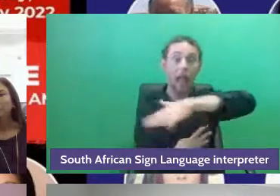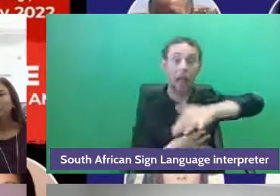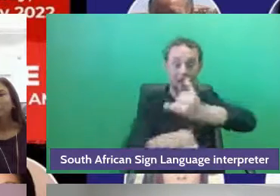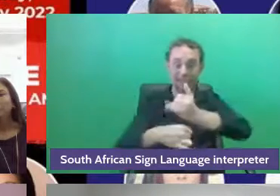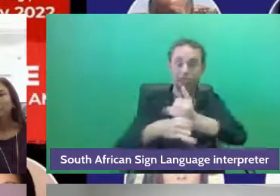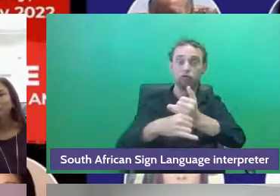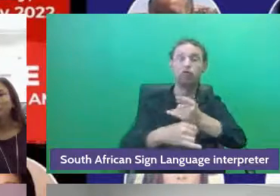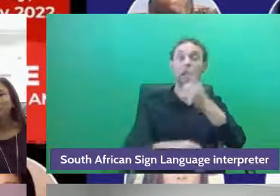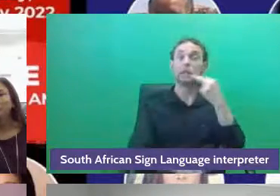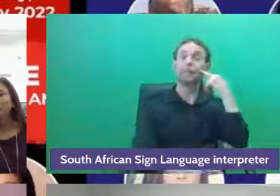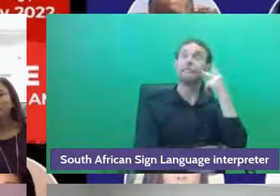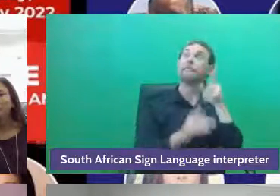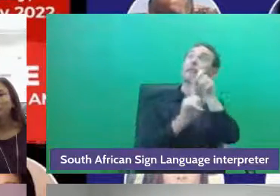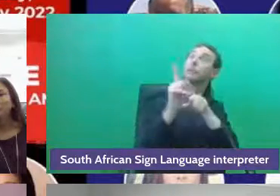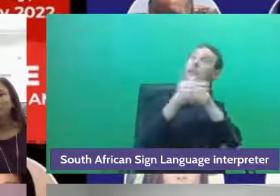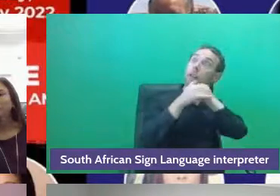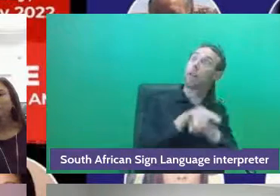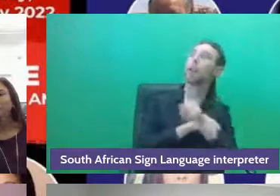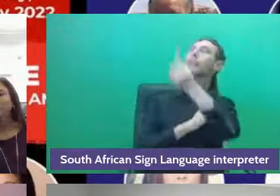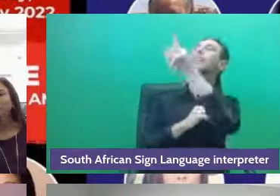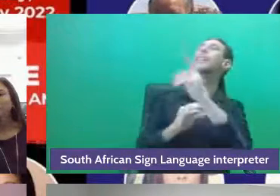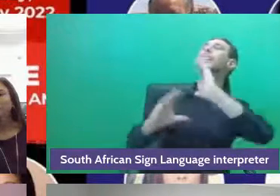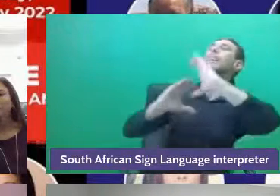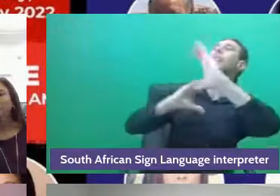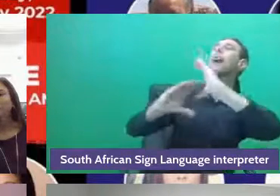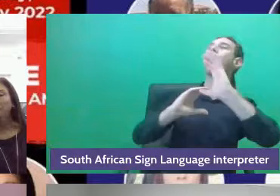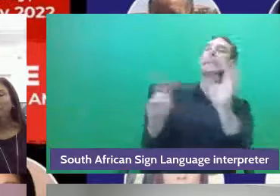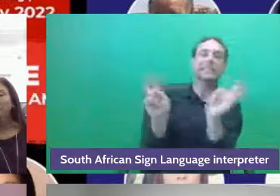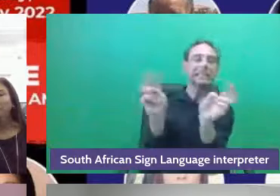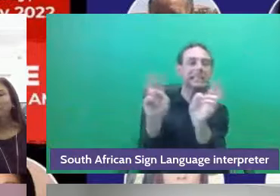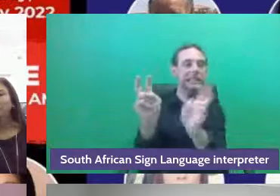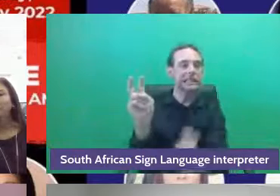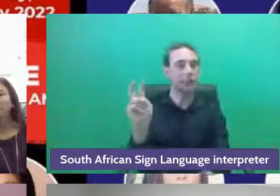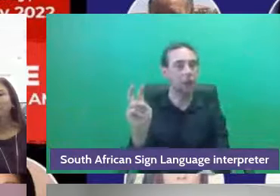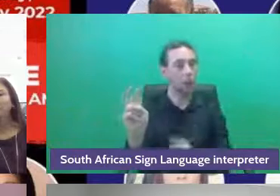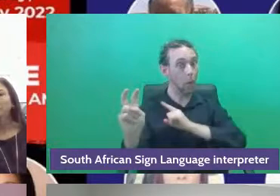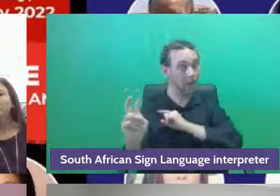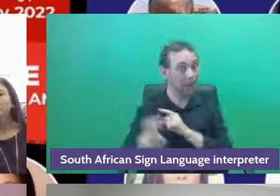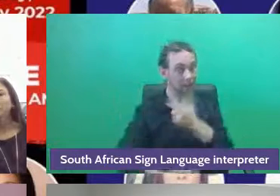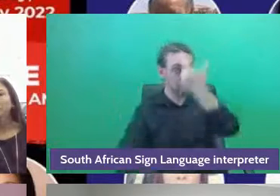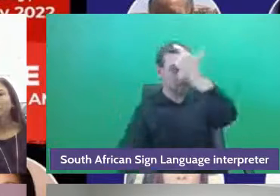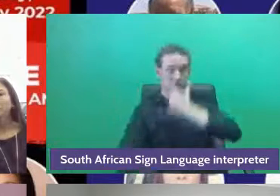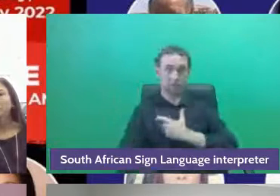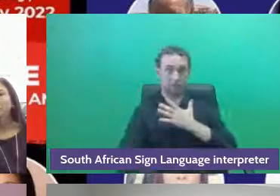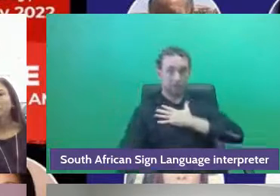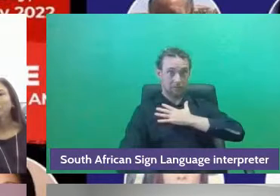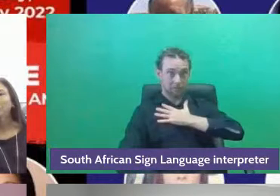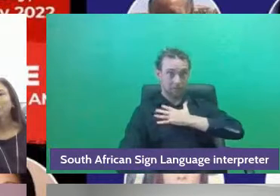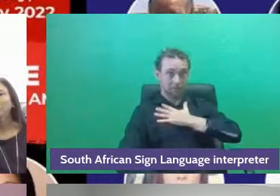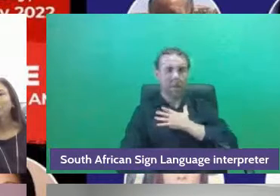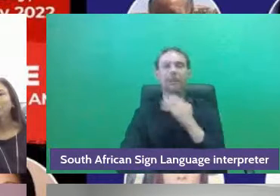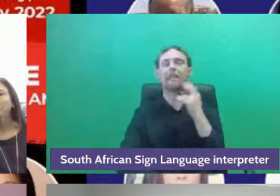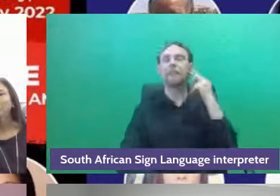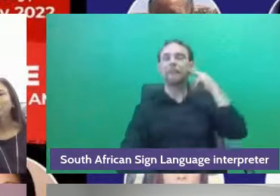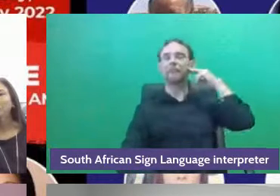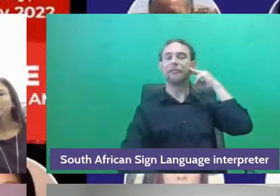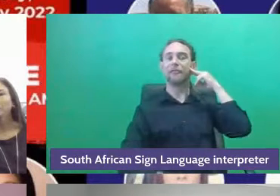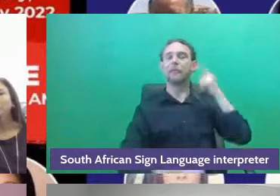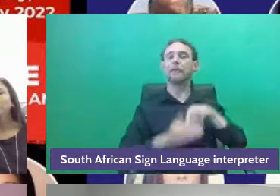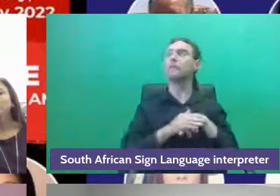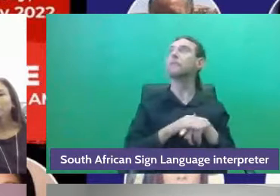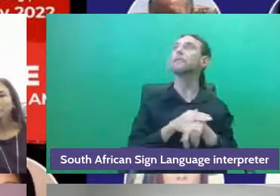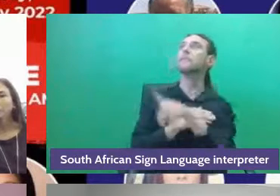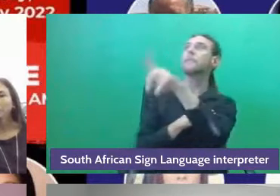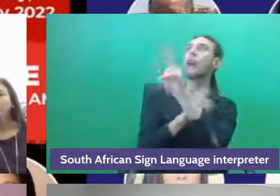deaf person? Because it puts them in a very vulnerable state if the report is not recorded